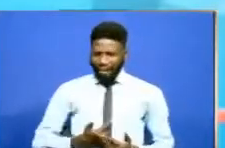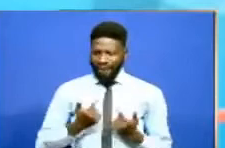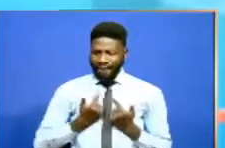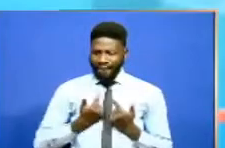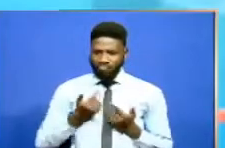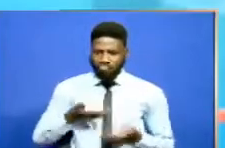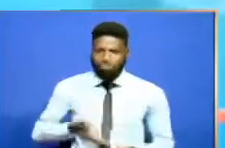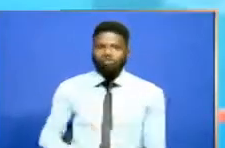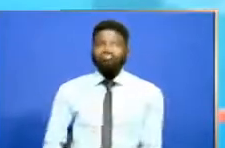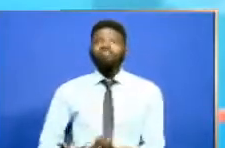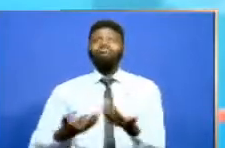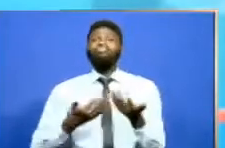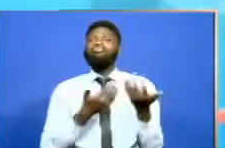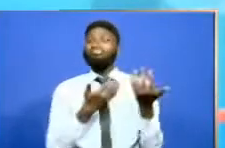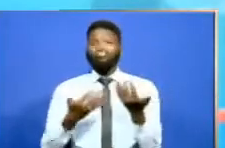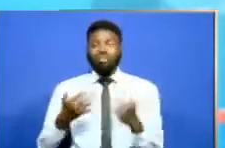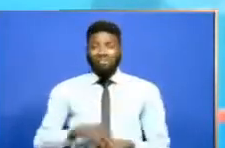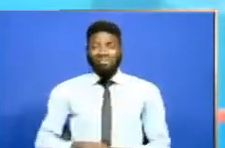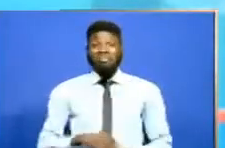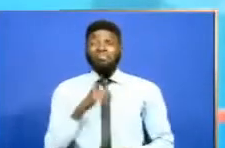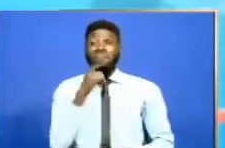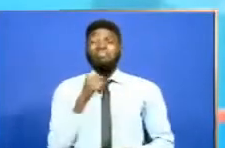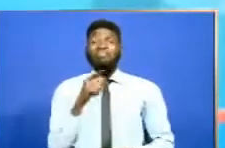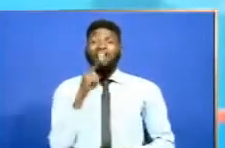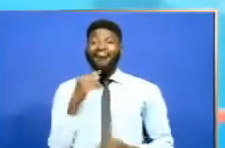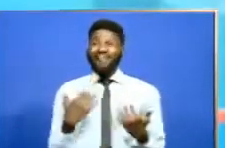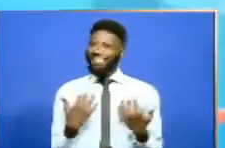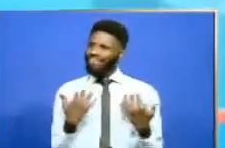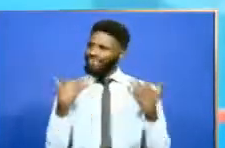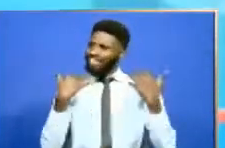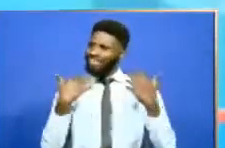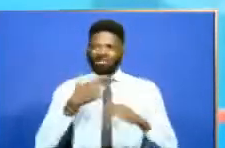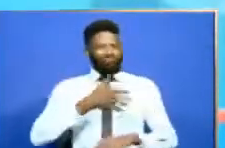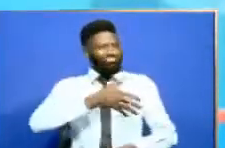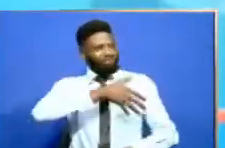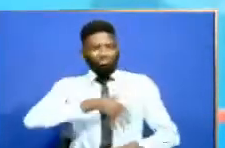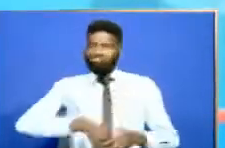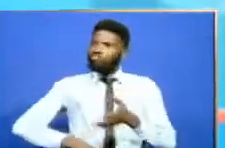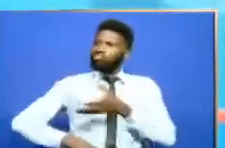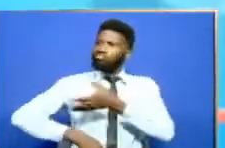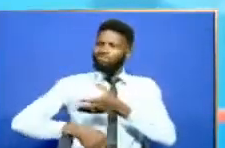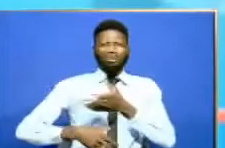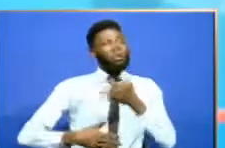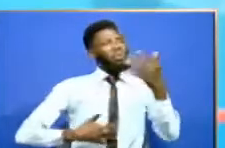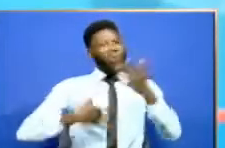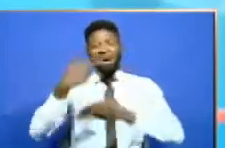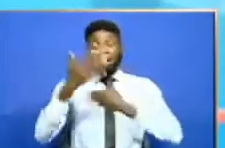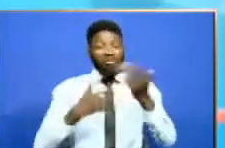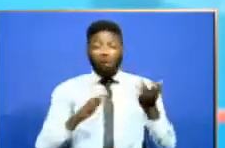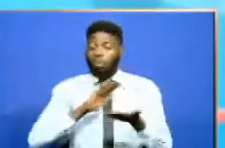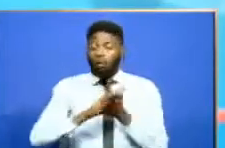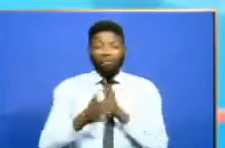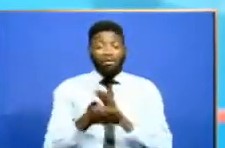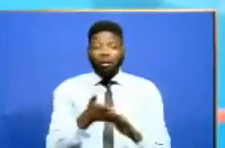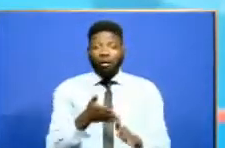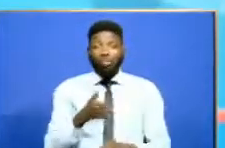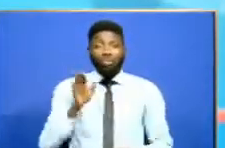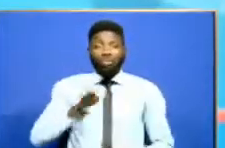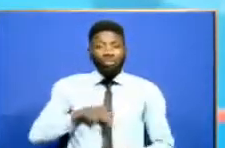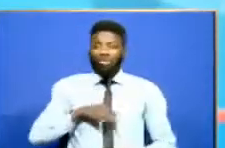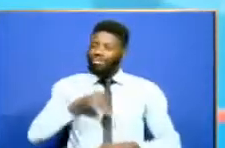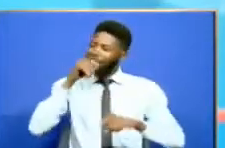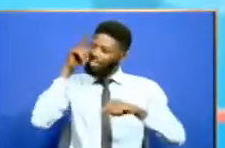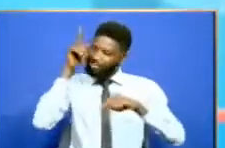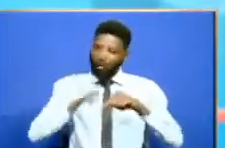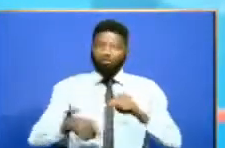however gigantic a man is, however gigantic and fertile a man is, without a woman, there will be no reproduction,